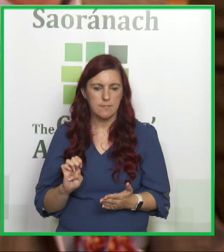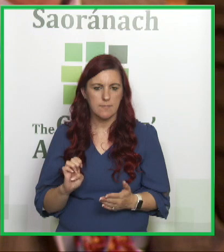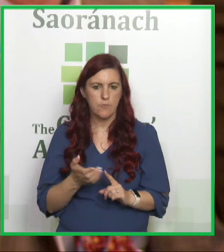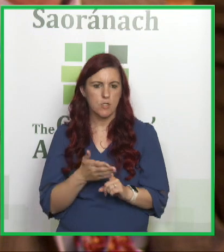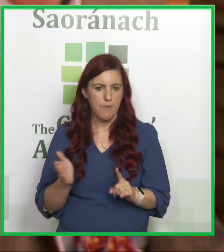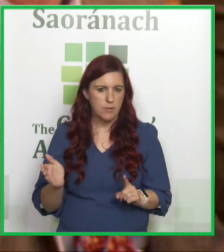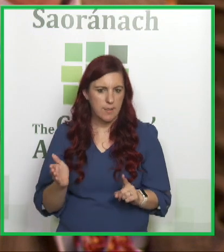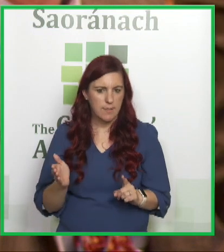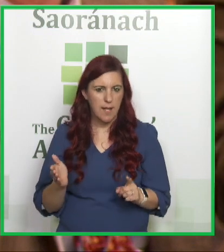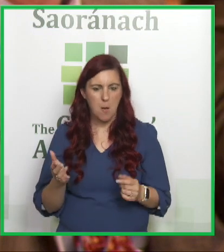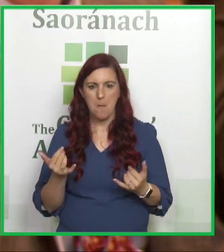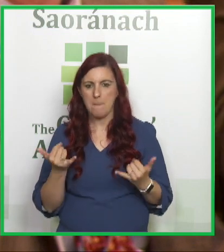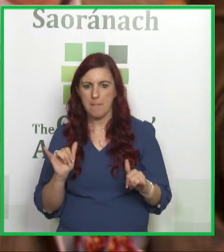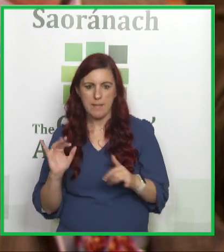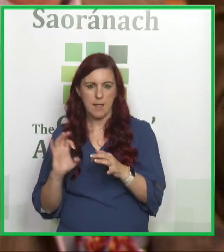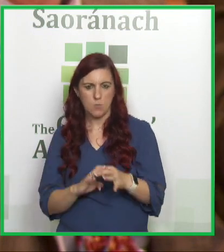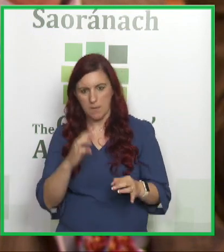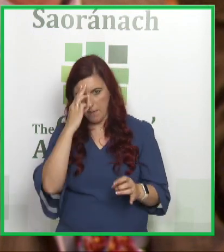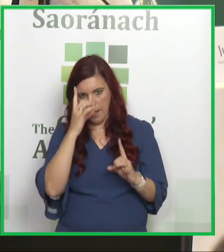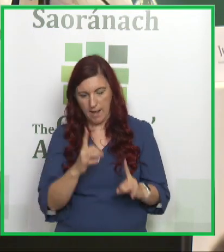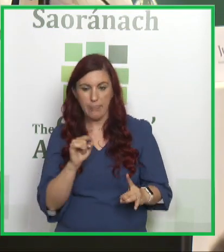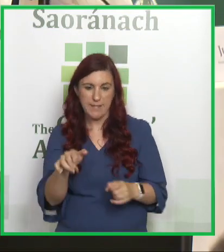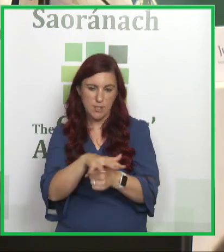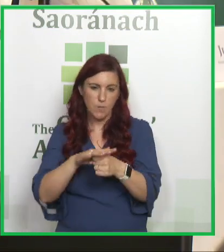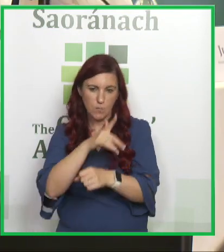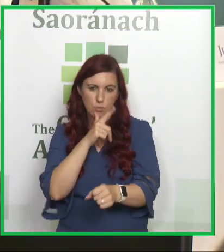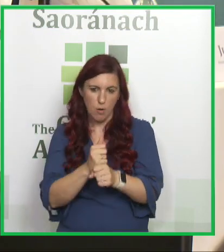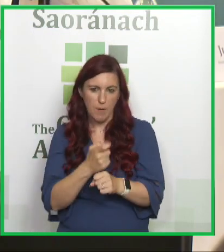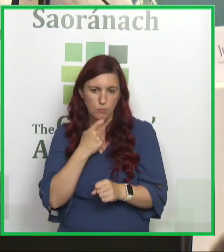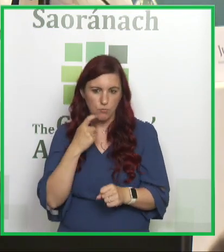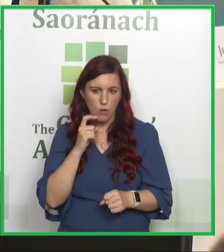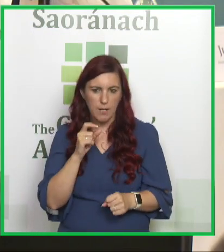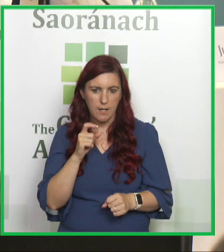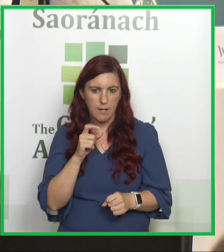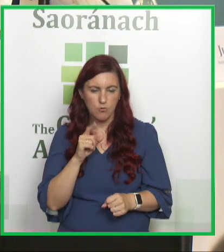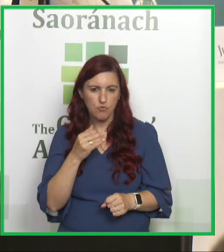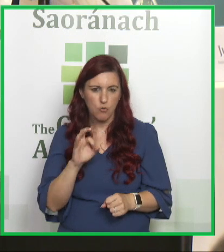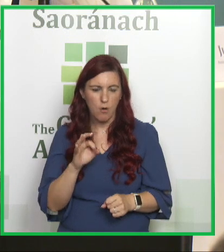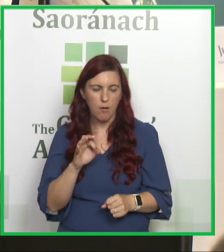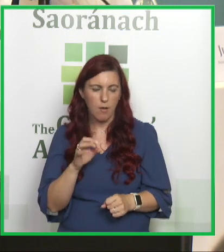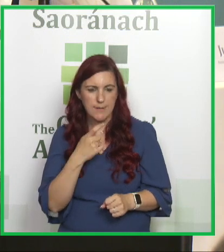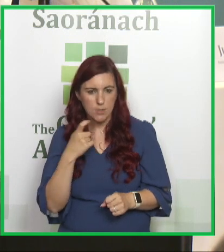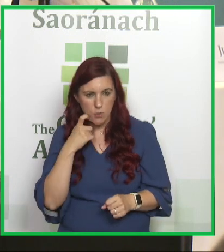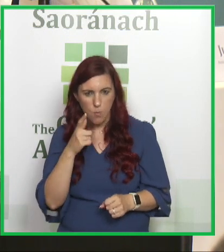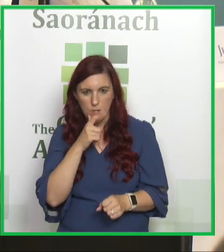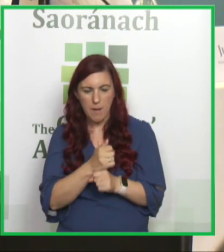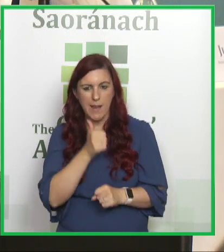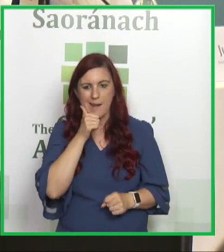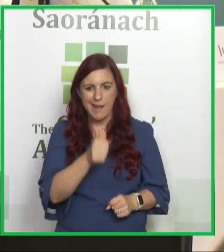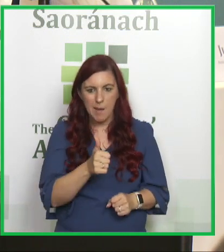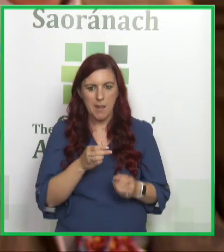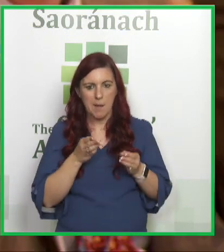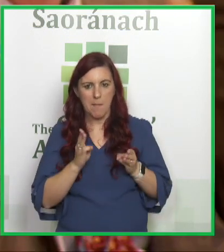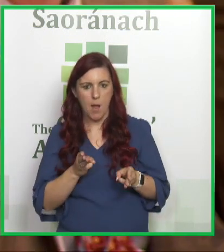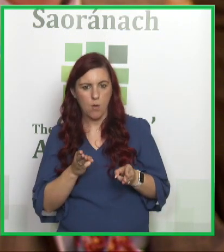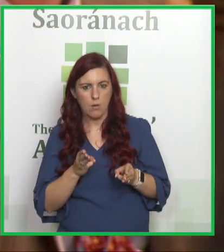could be to do with mental health. In this case, it's to do with drug addiction. So we're looking at an enabling power, and that's